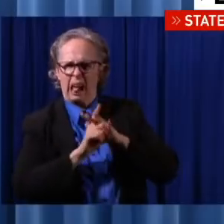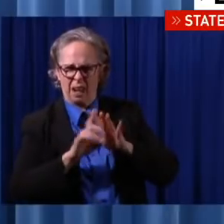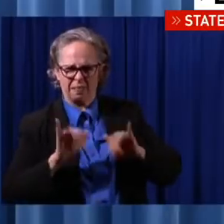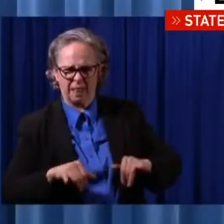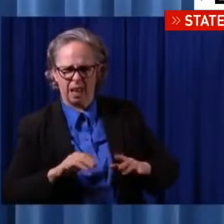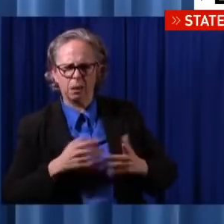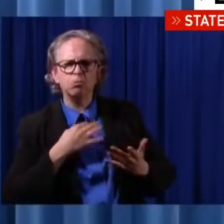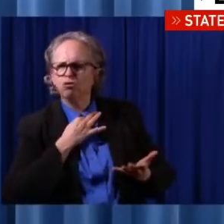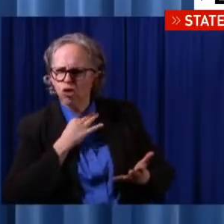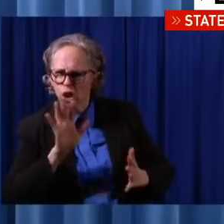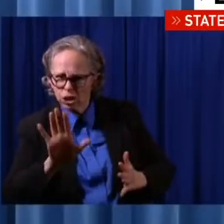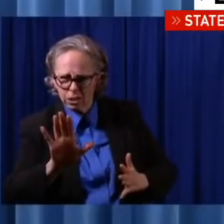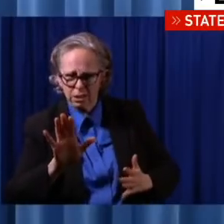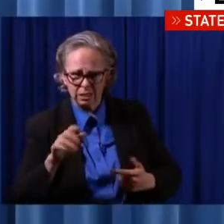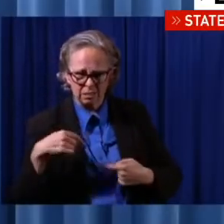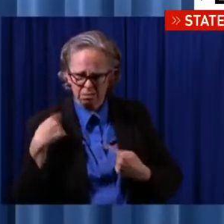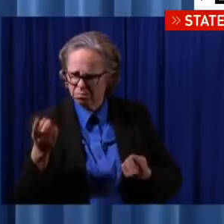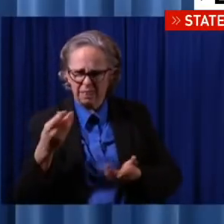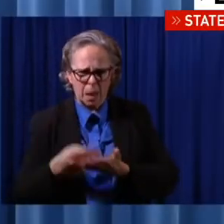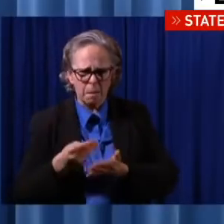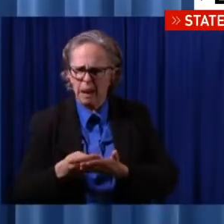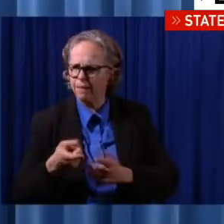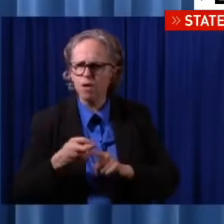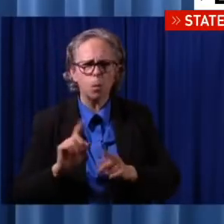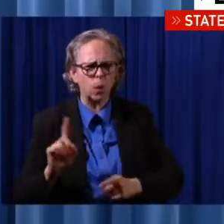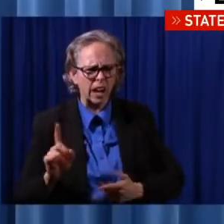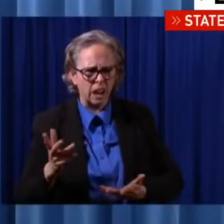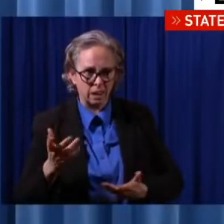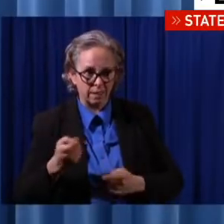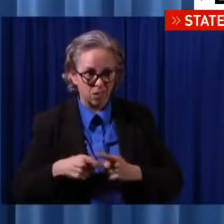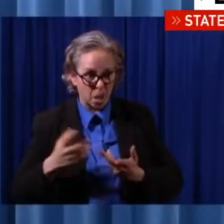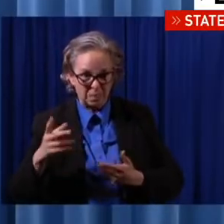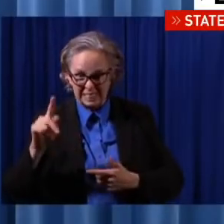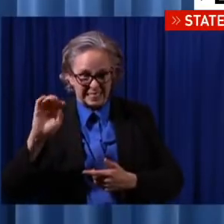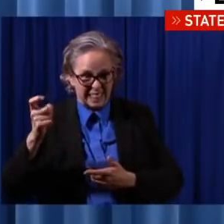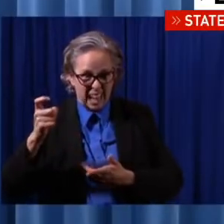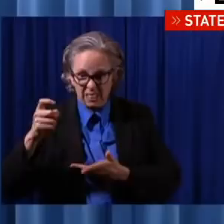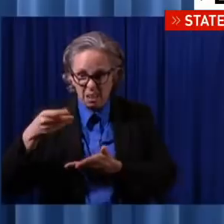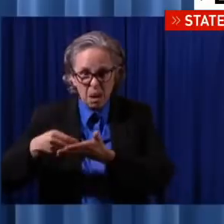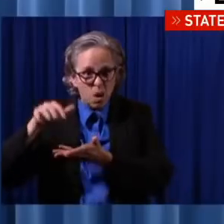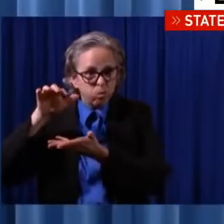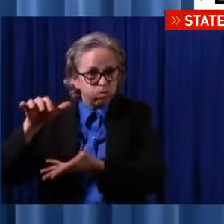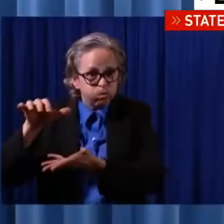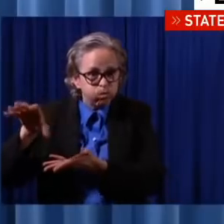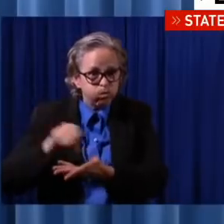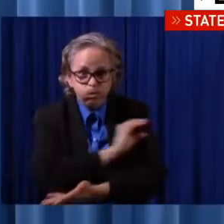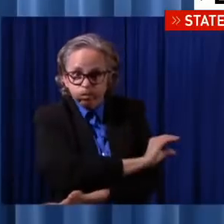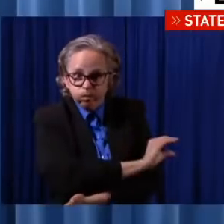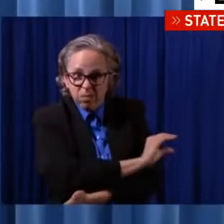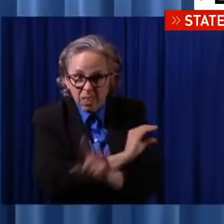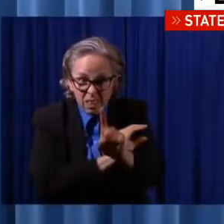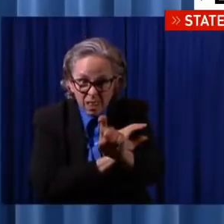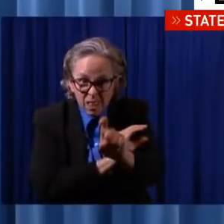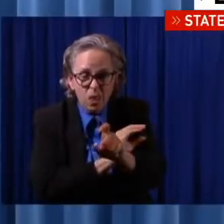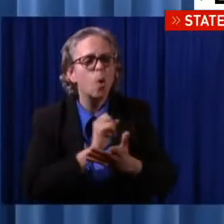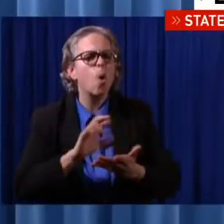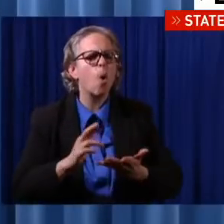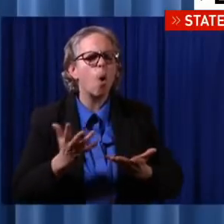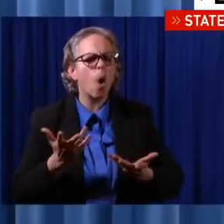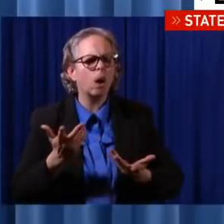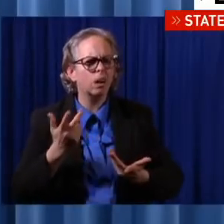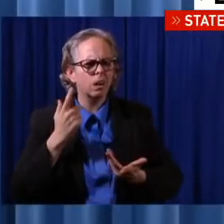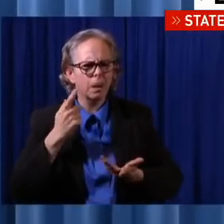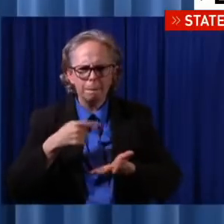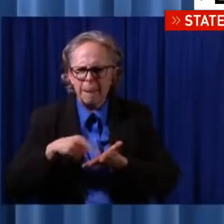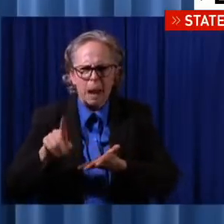all those millions of dollars are coming out, or we expect to have new taxes coming down the pipe in the future?